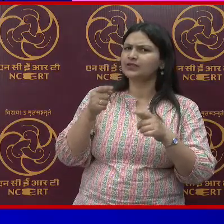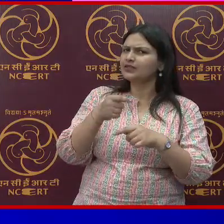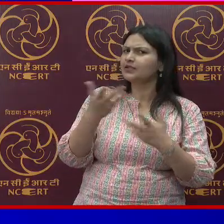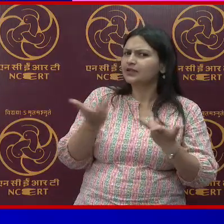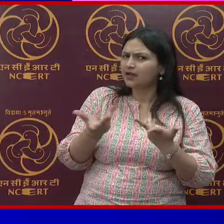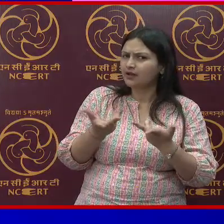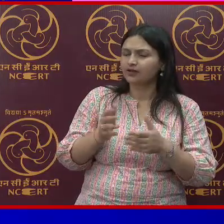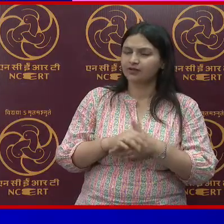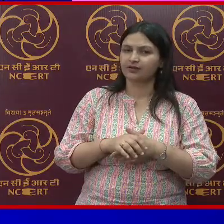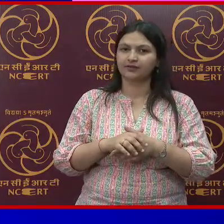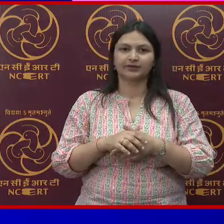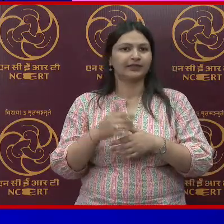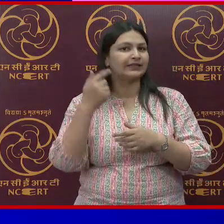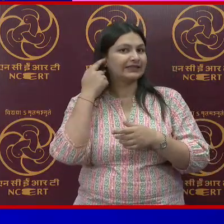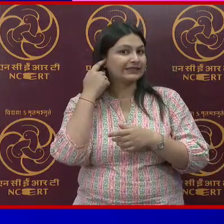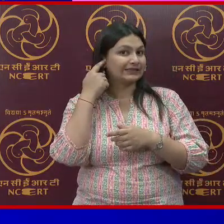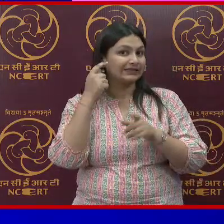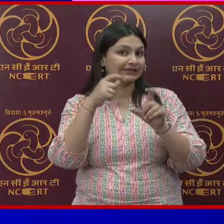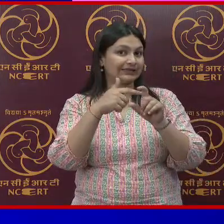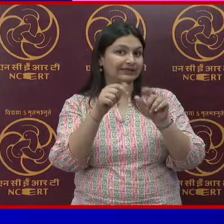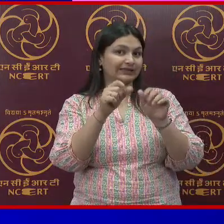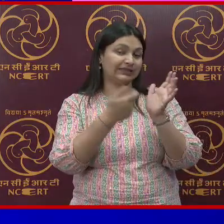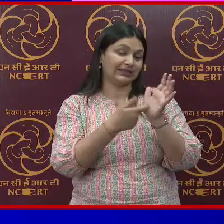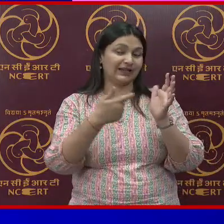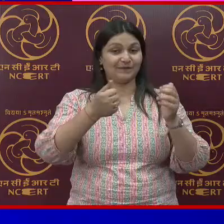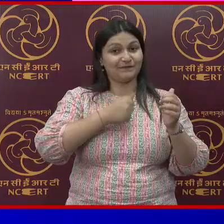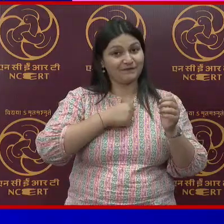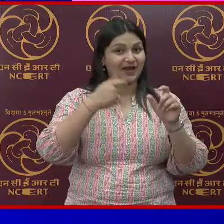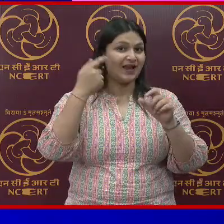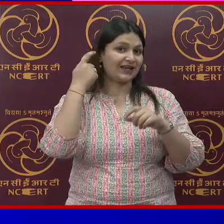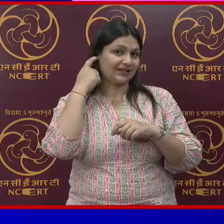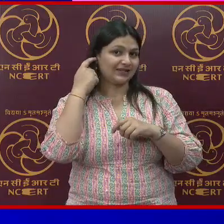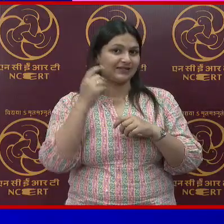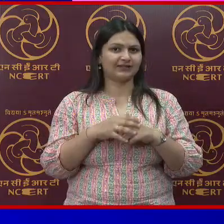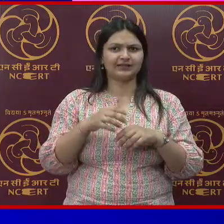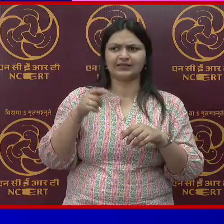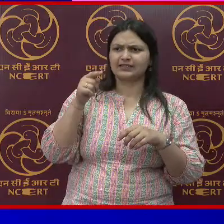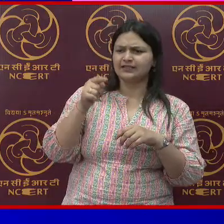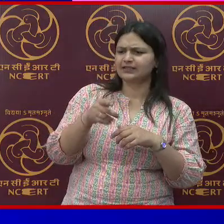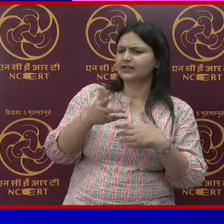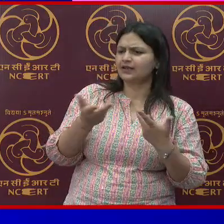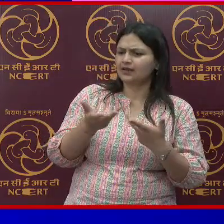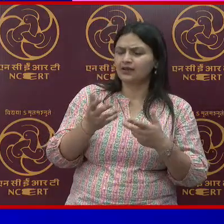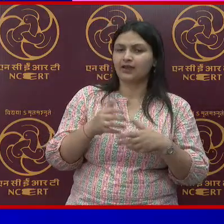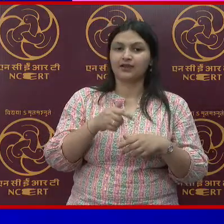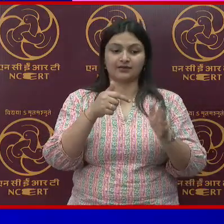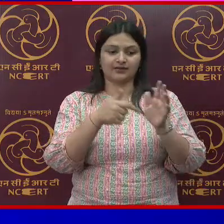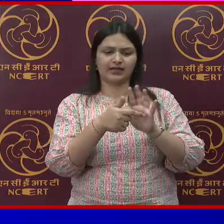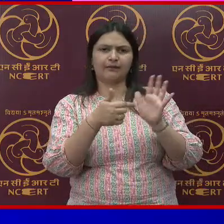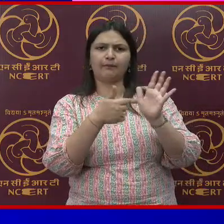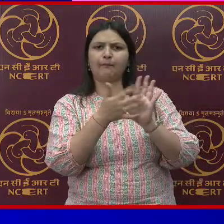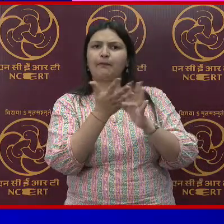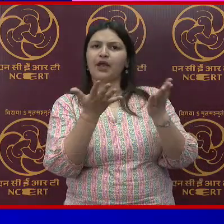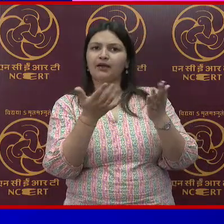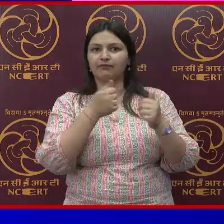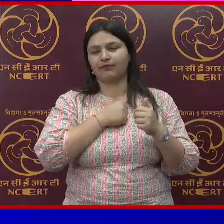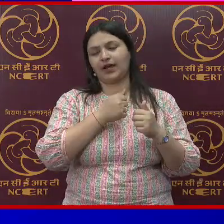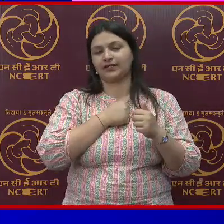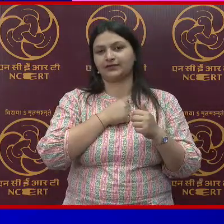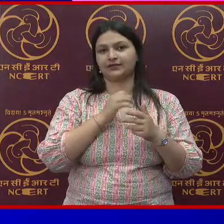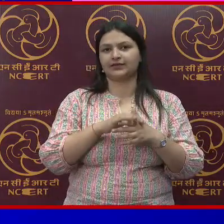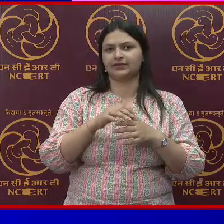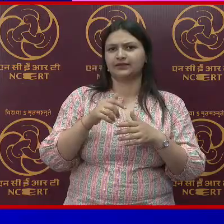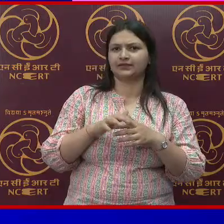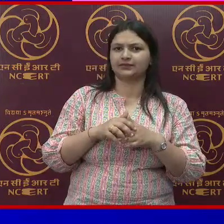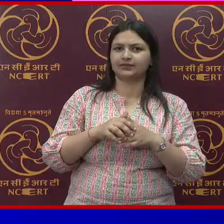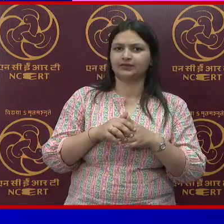these? These are ears. My ears. Okay. Neha, what are these? These are palm. My palm. This entire